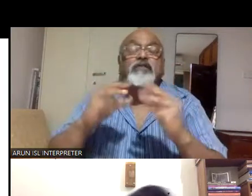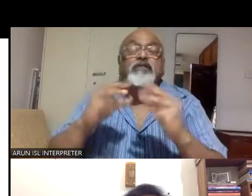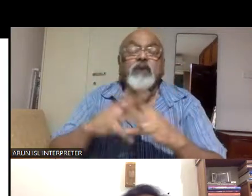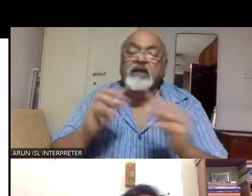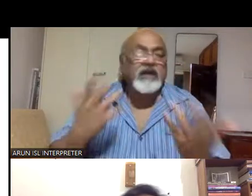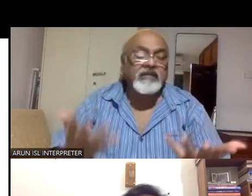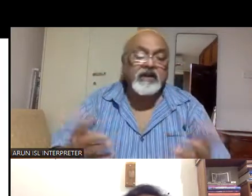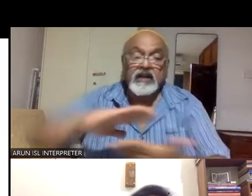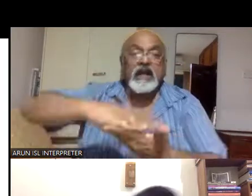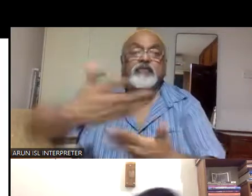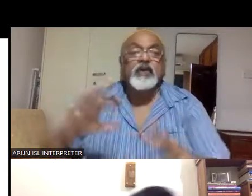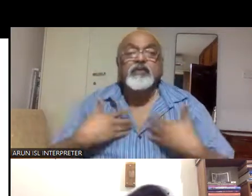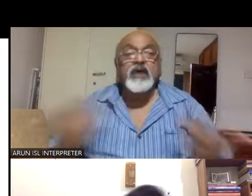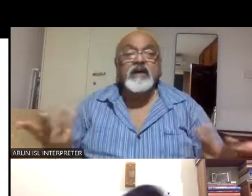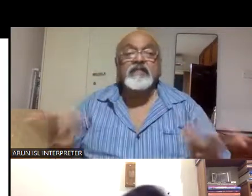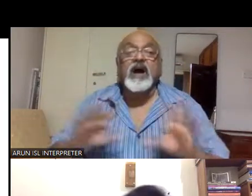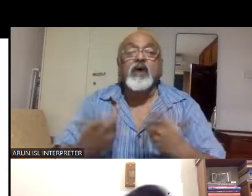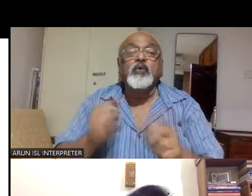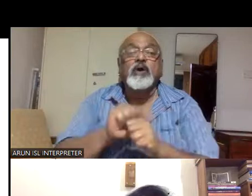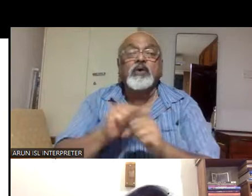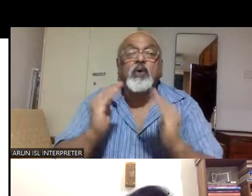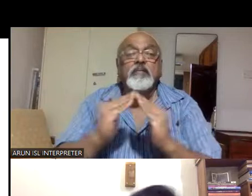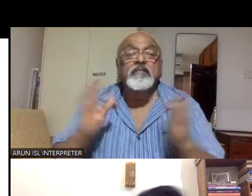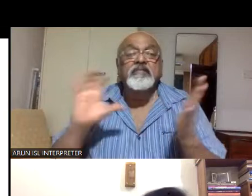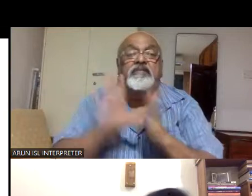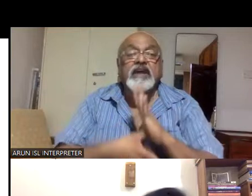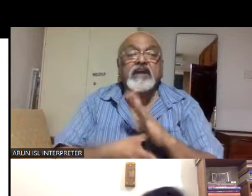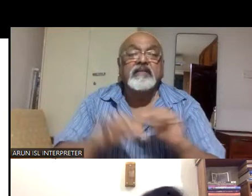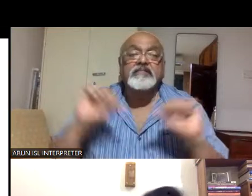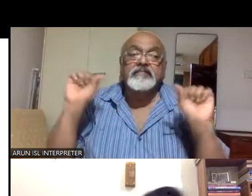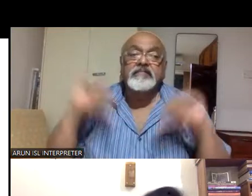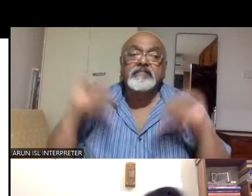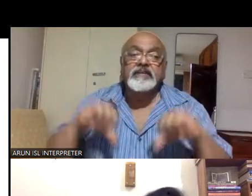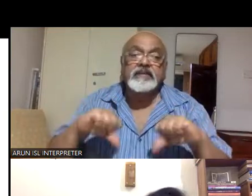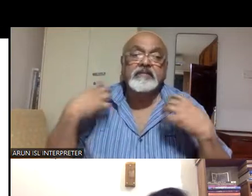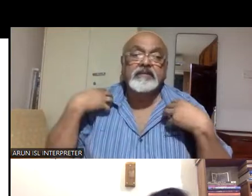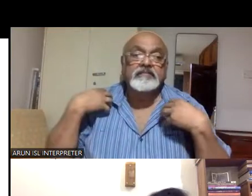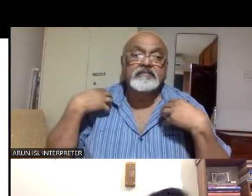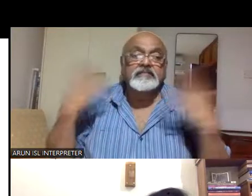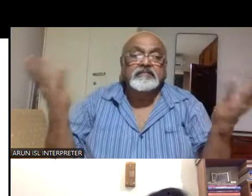to the virtual schools, go back to the virtual workplaces.